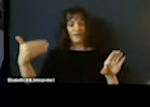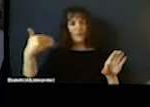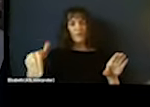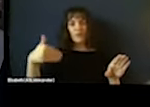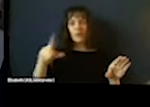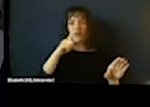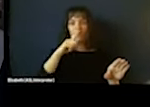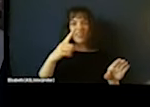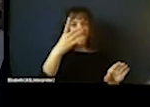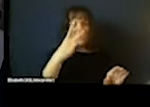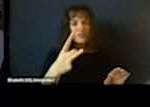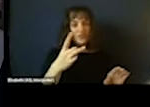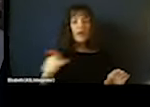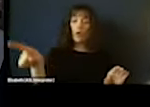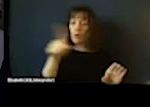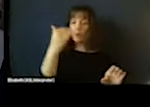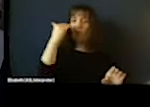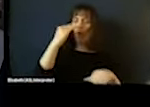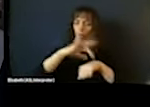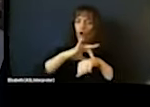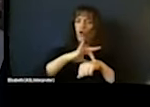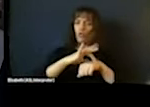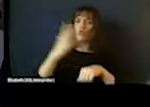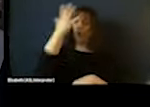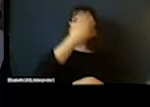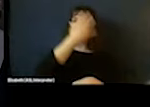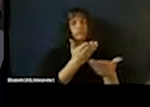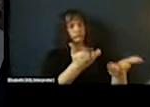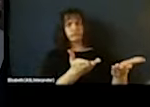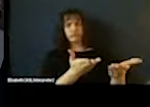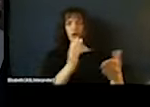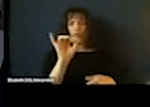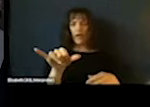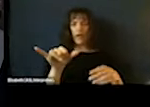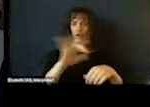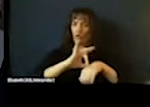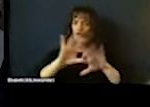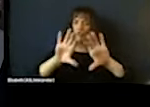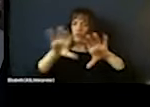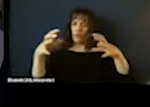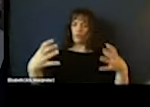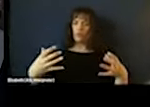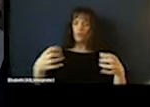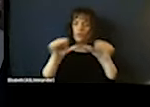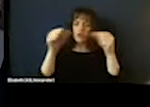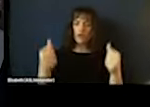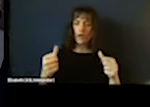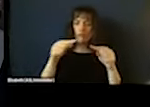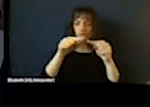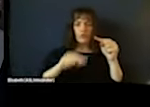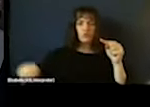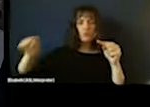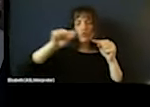know how earth looks like. You know how earth shaped like that. You